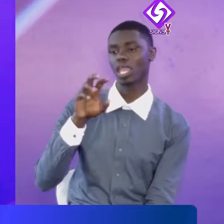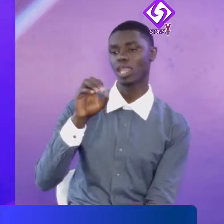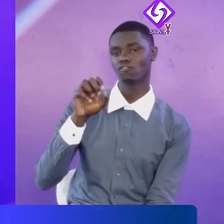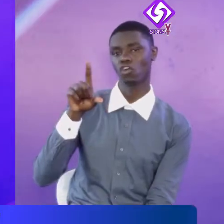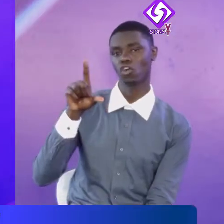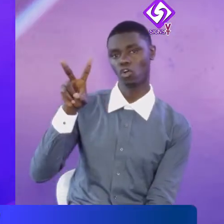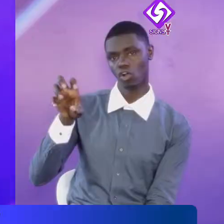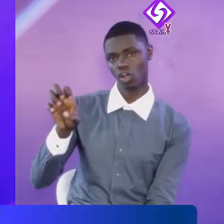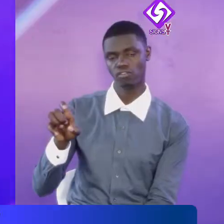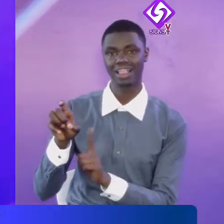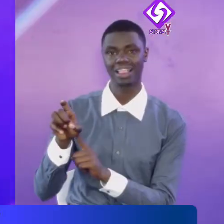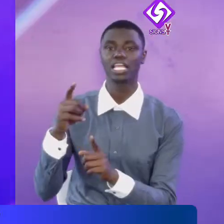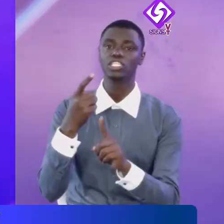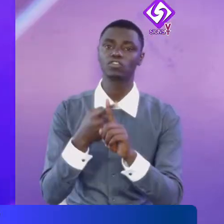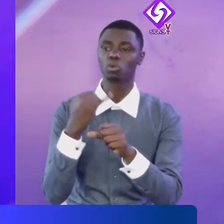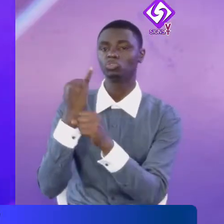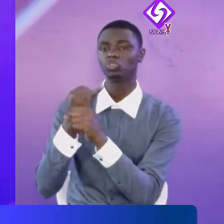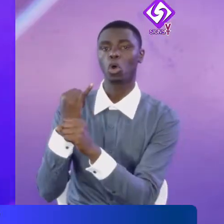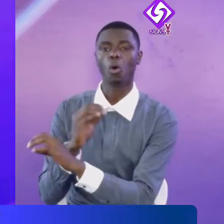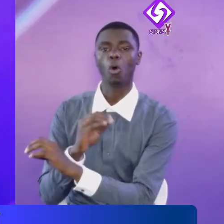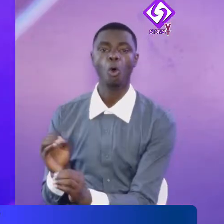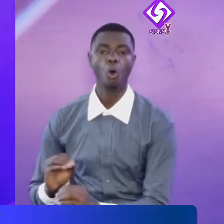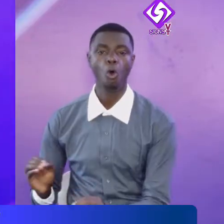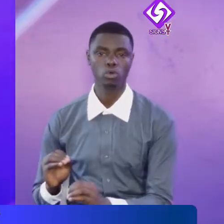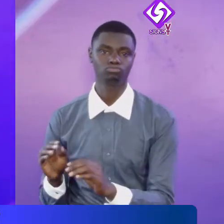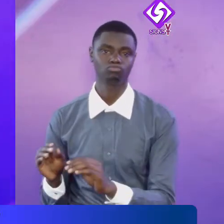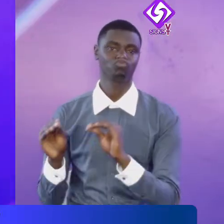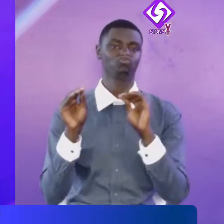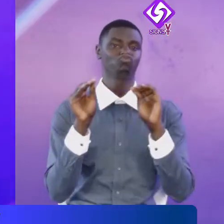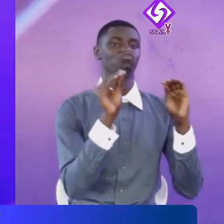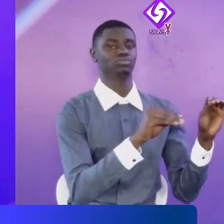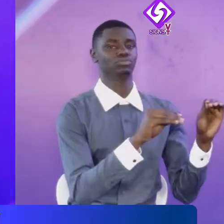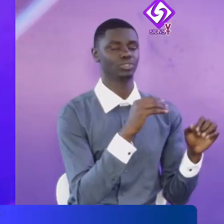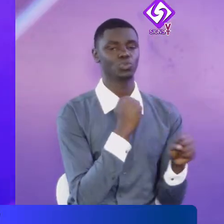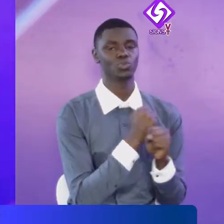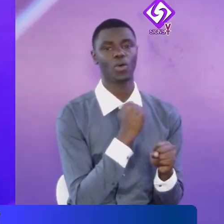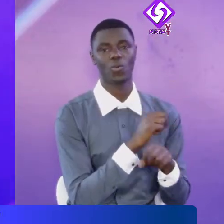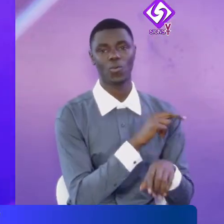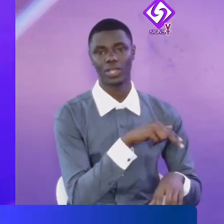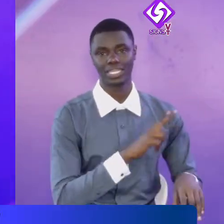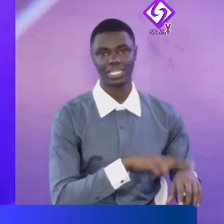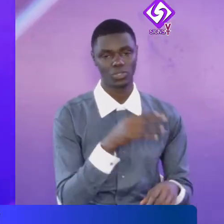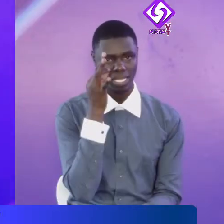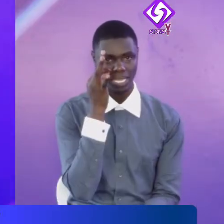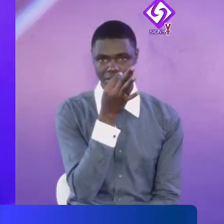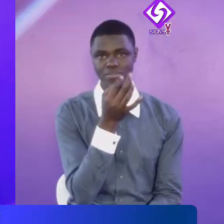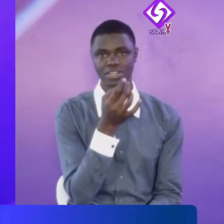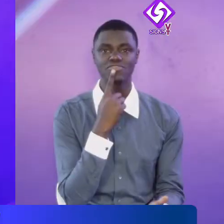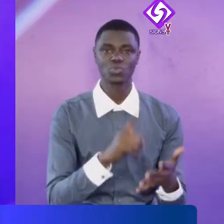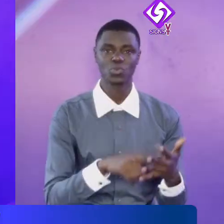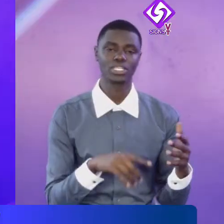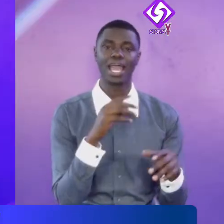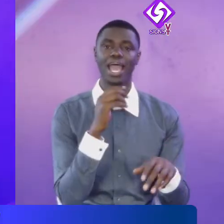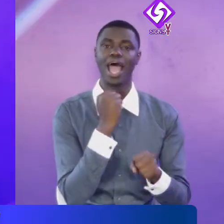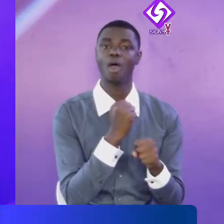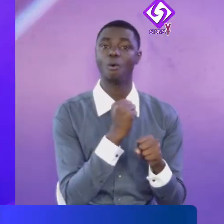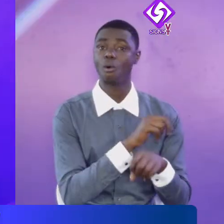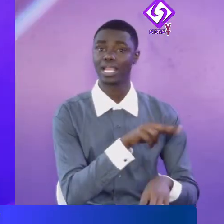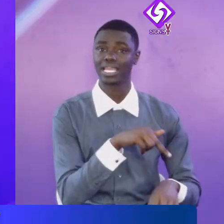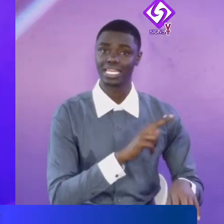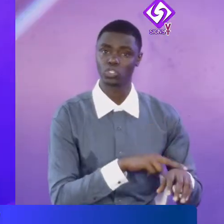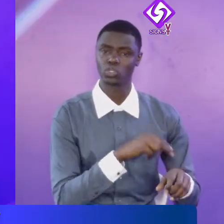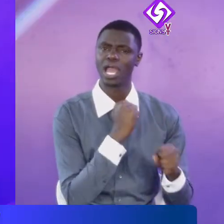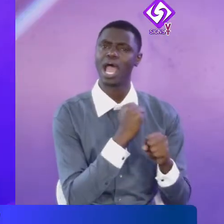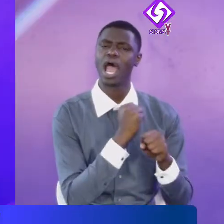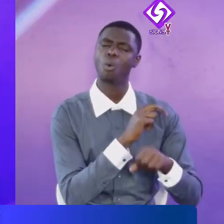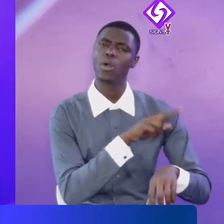from joblessness to a working nation. Yeah. Kibaki said a working nation. A working nation